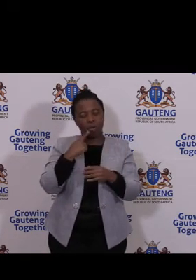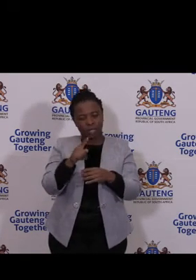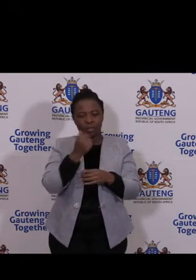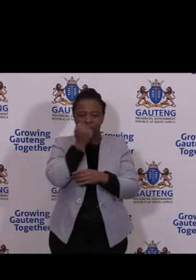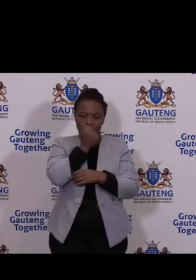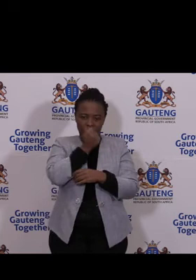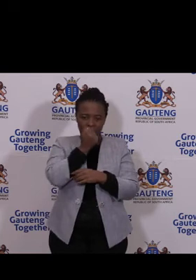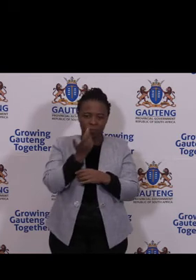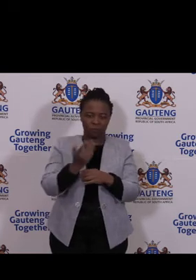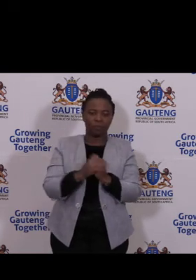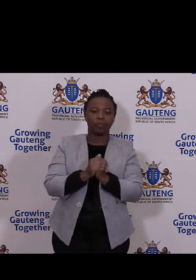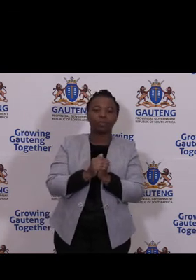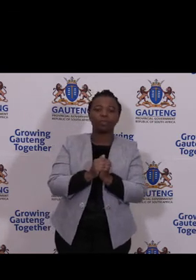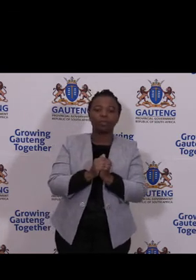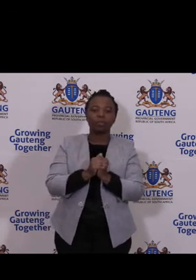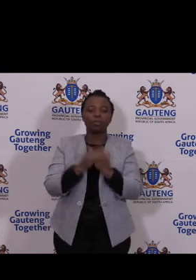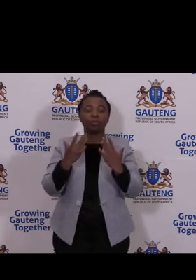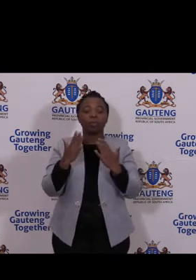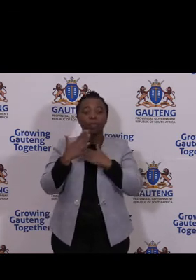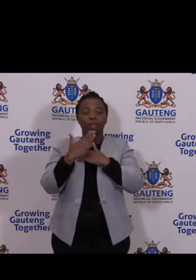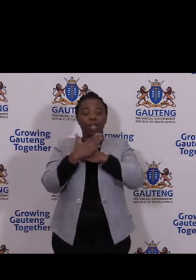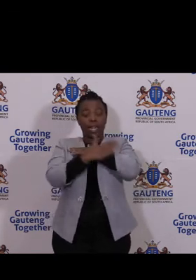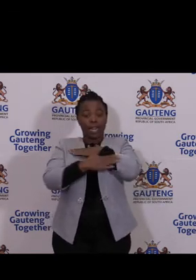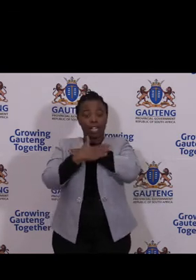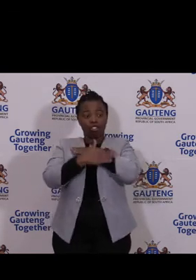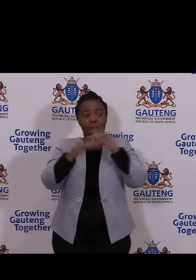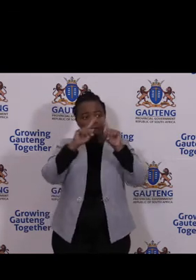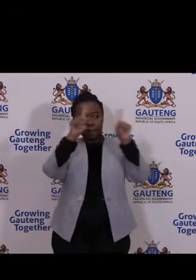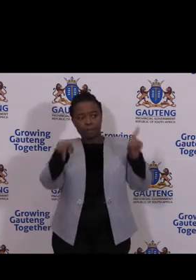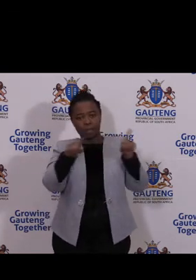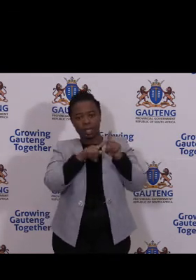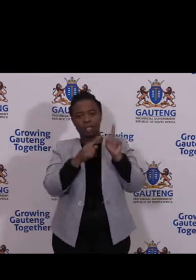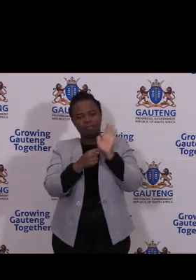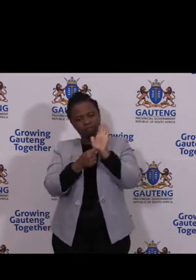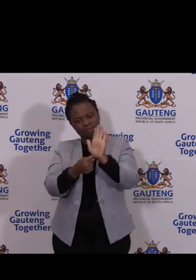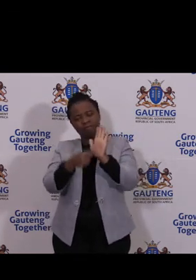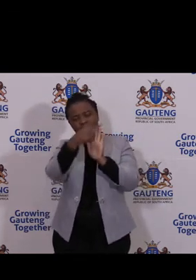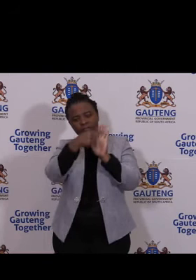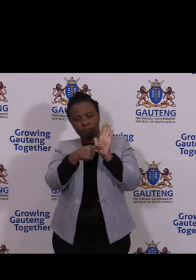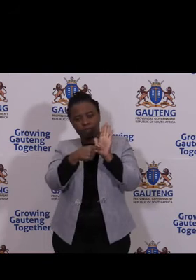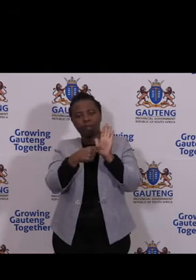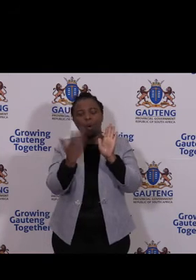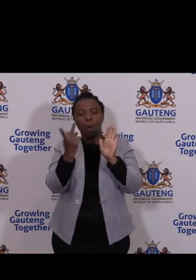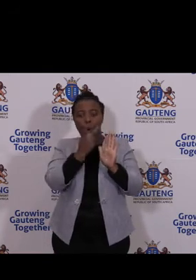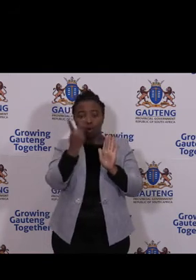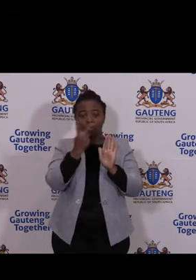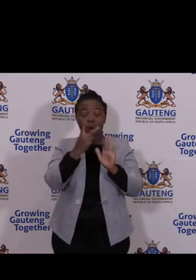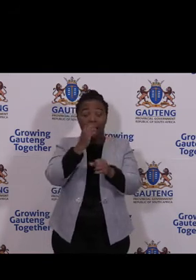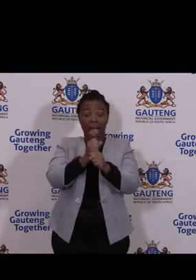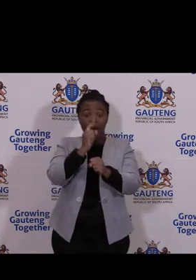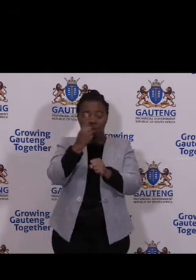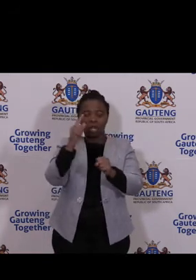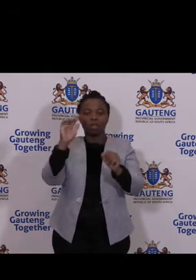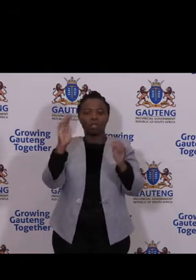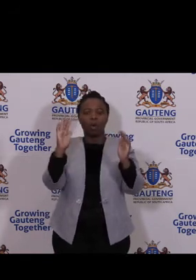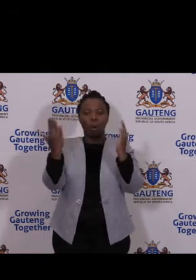This is a national picture which we normally demonstrate and also compare where Gauteng stands in terms